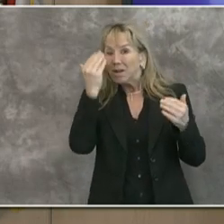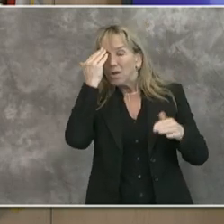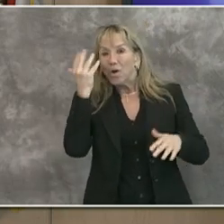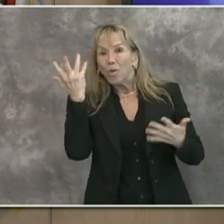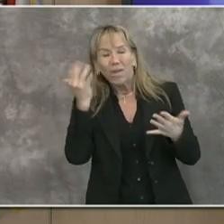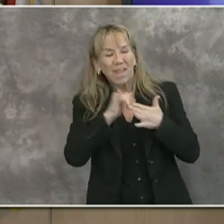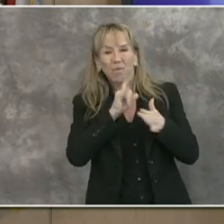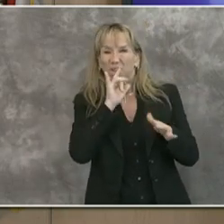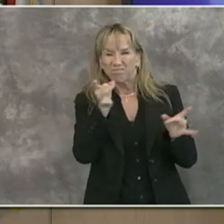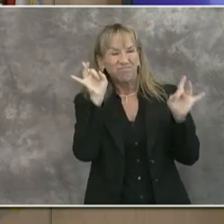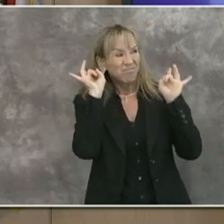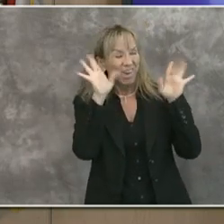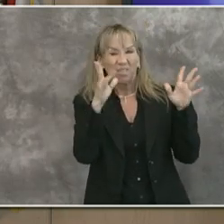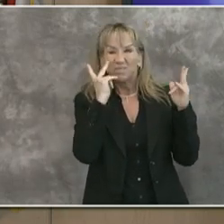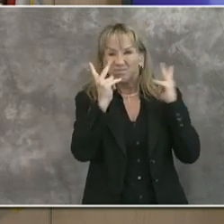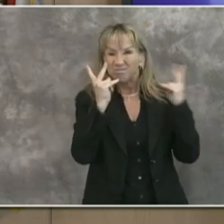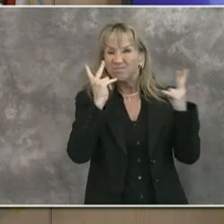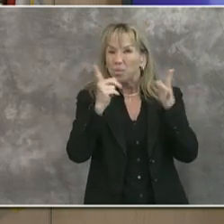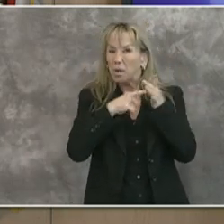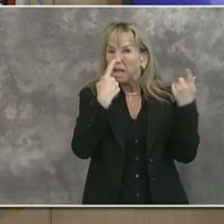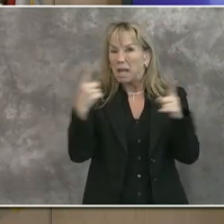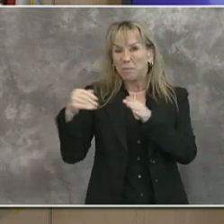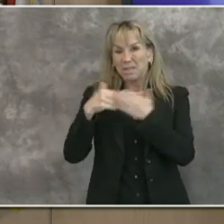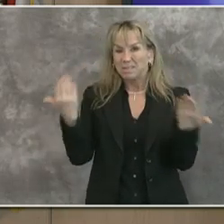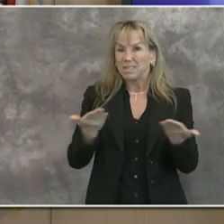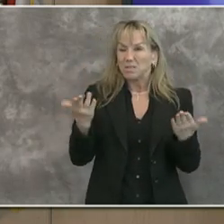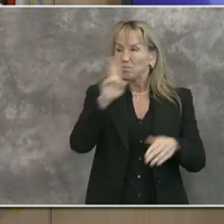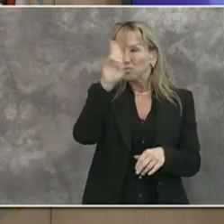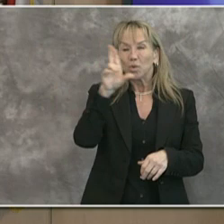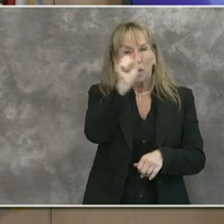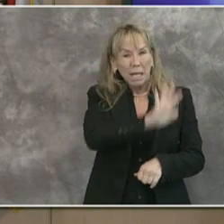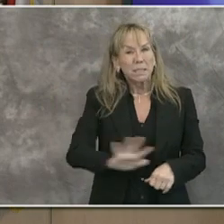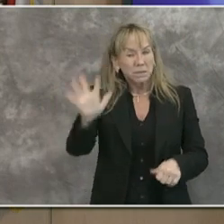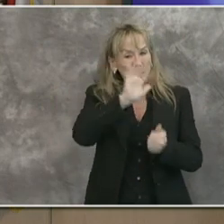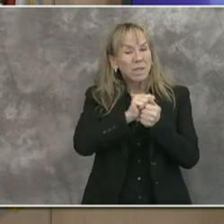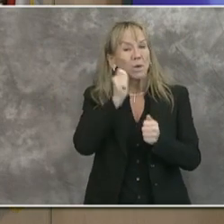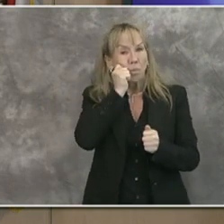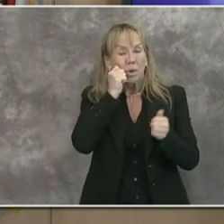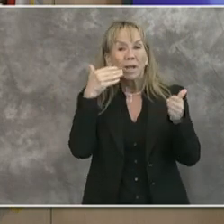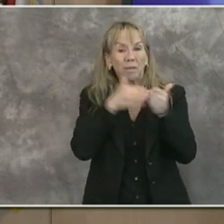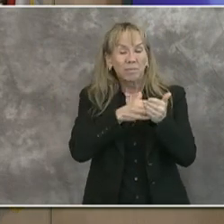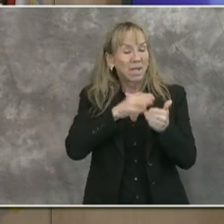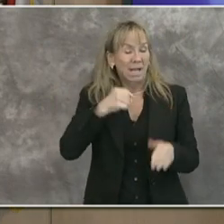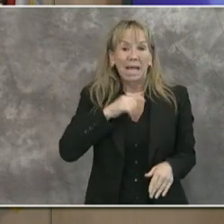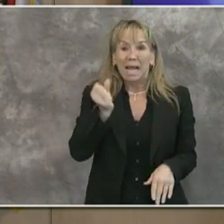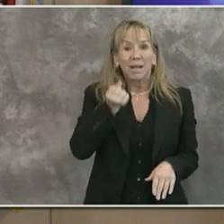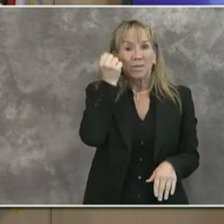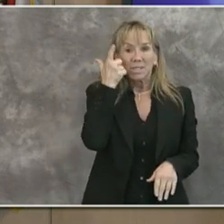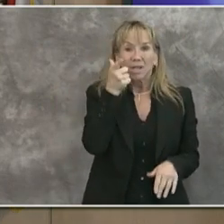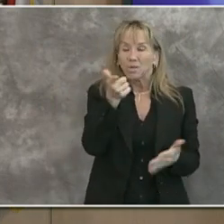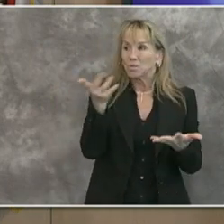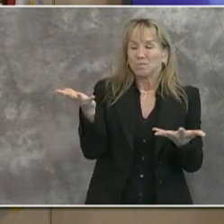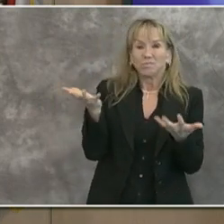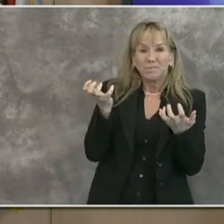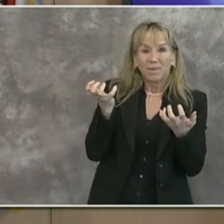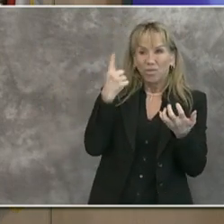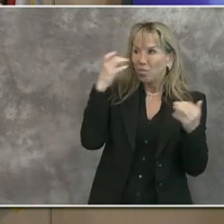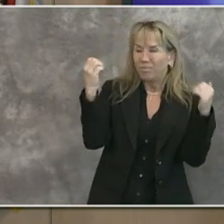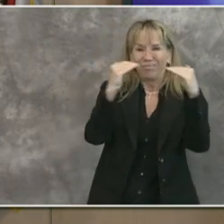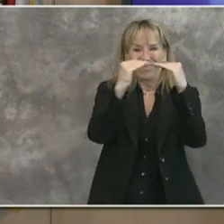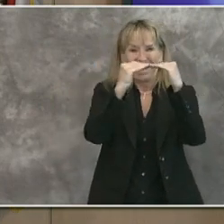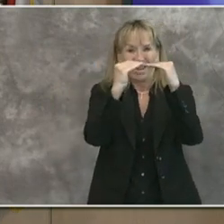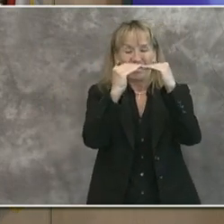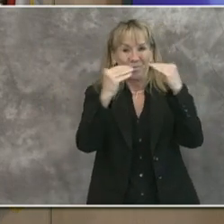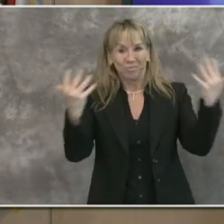gross inequities that plague our country today, and I can understand your basic desire for fairness. At the end of the